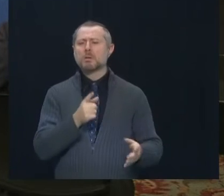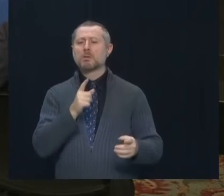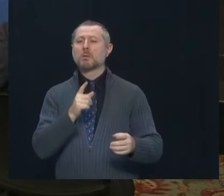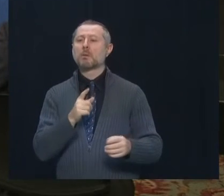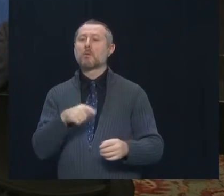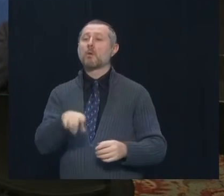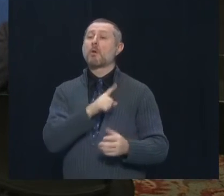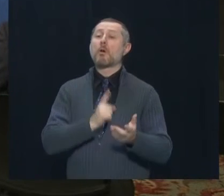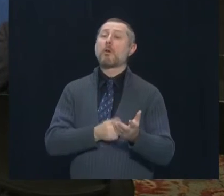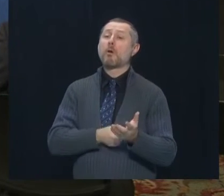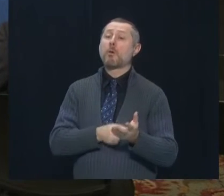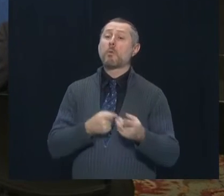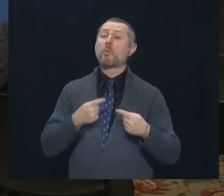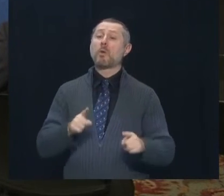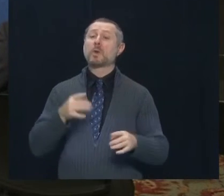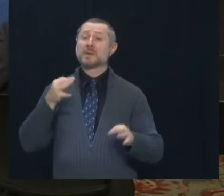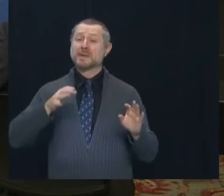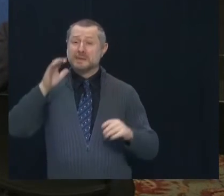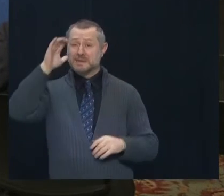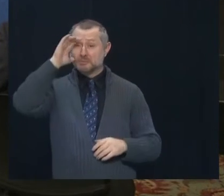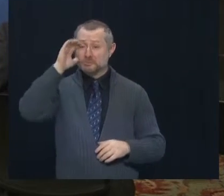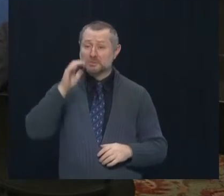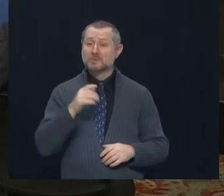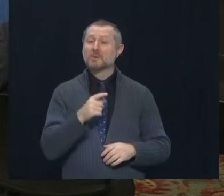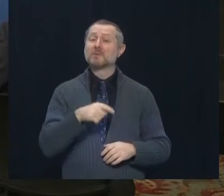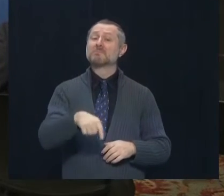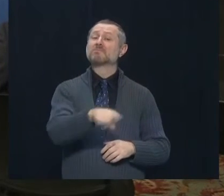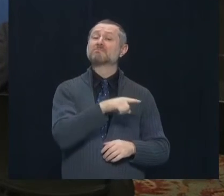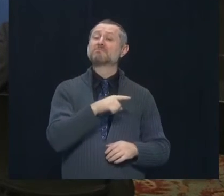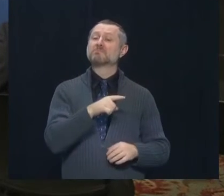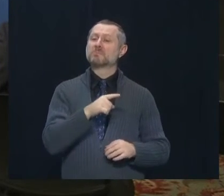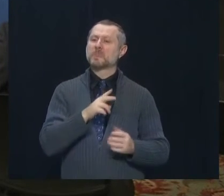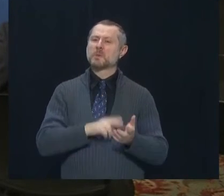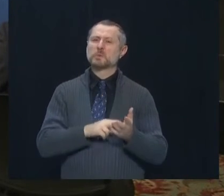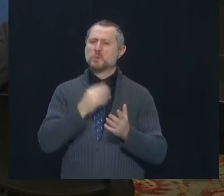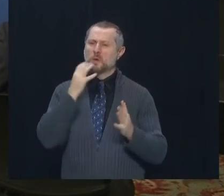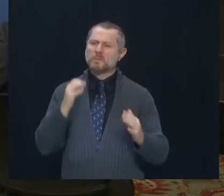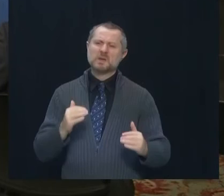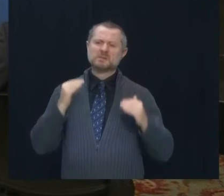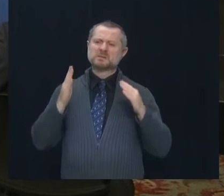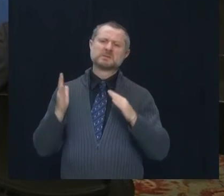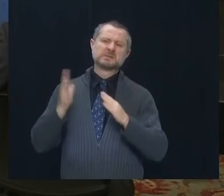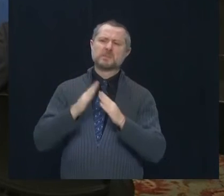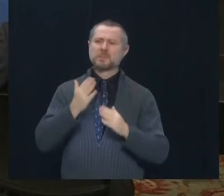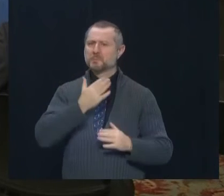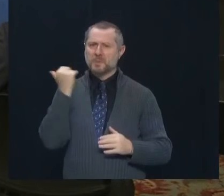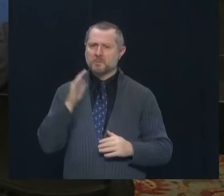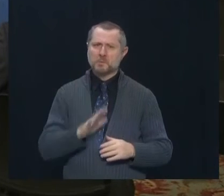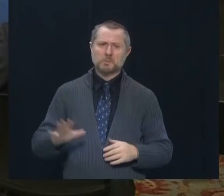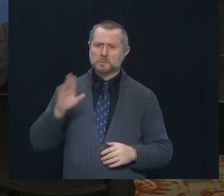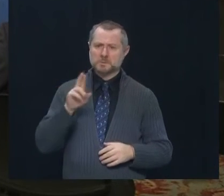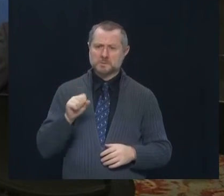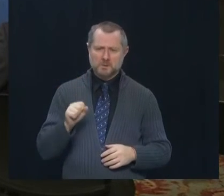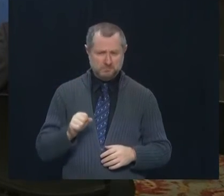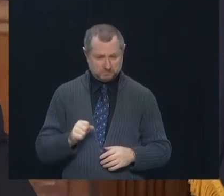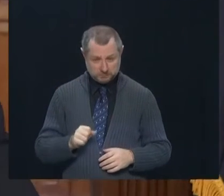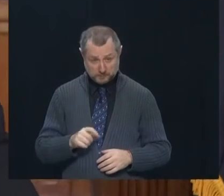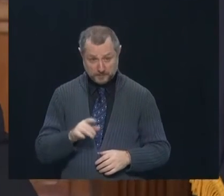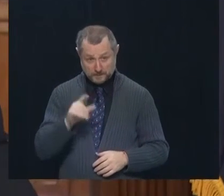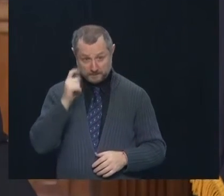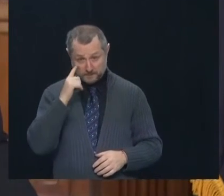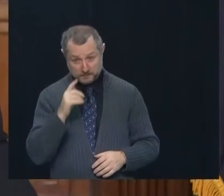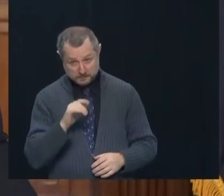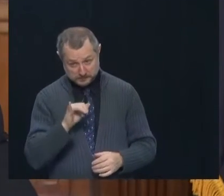addressed to make nursing homes in this state the best in the entire country? And I believe that's exactly what we have